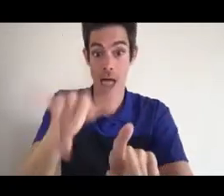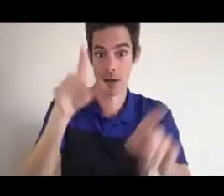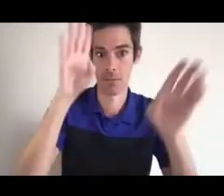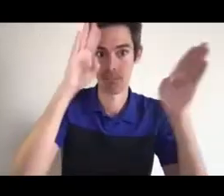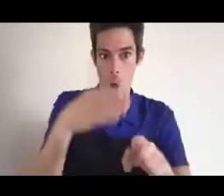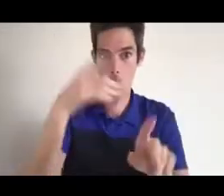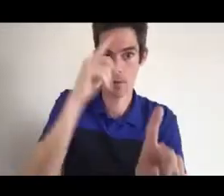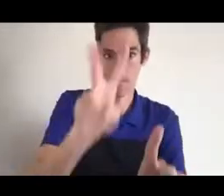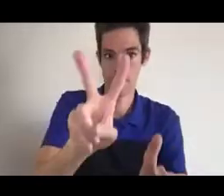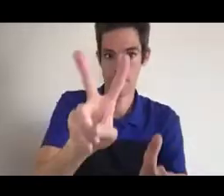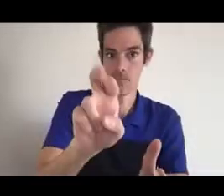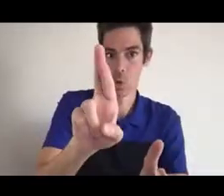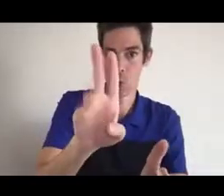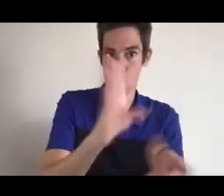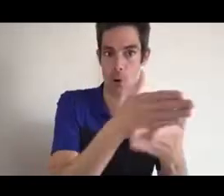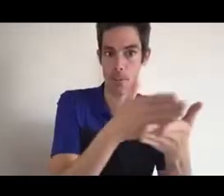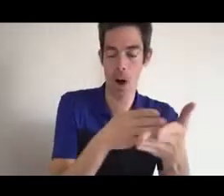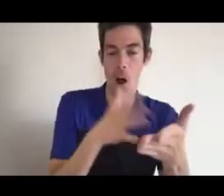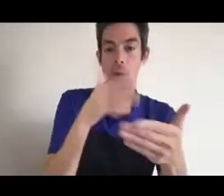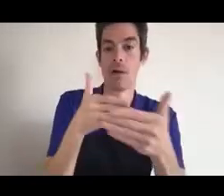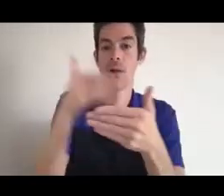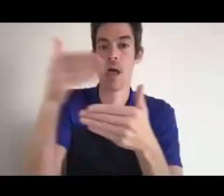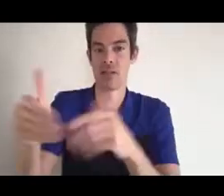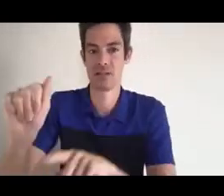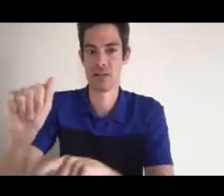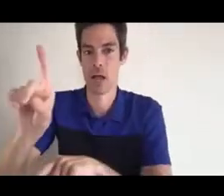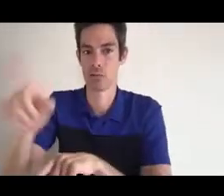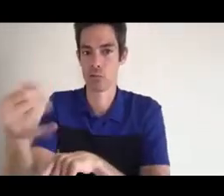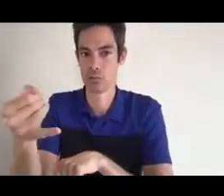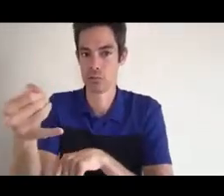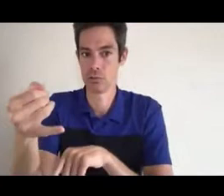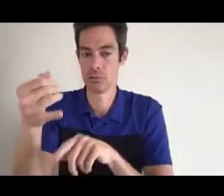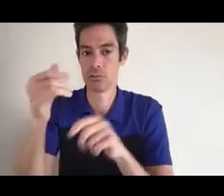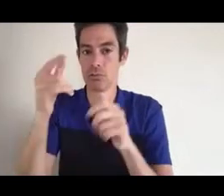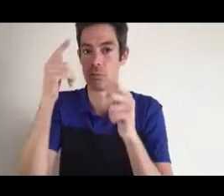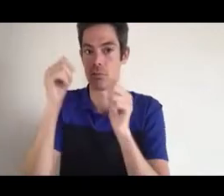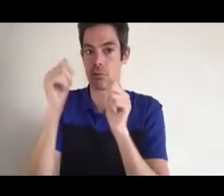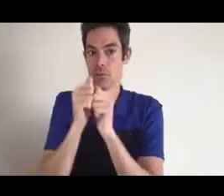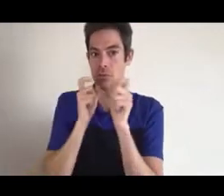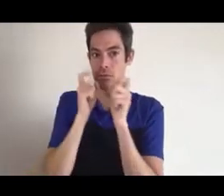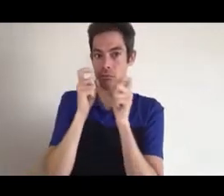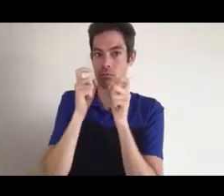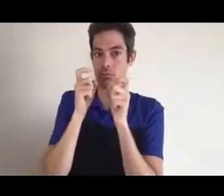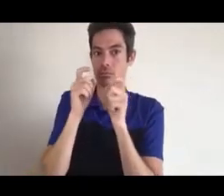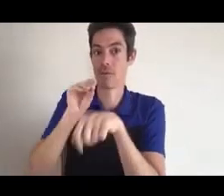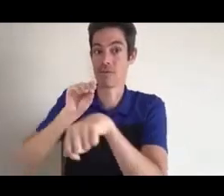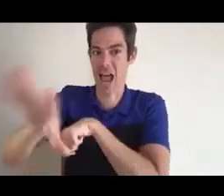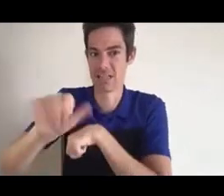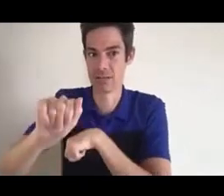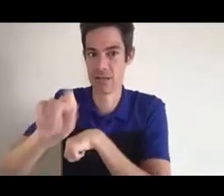mouth morphemes. Any questions? Okay, those are focused on those verbs, the verb part. Next, we'll talk about the adjective